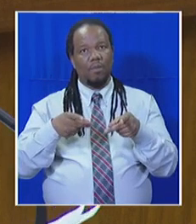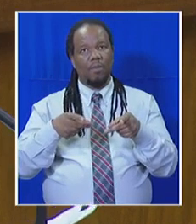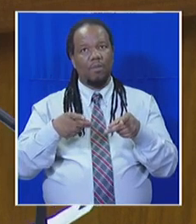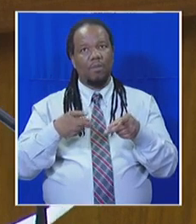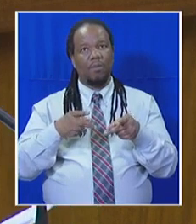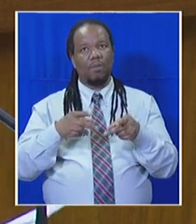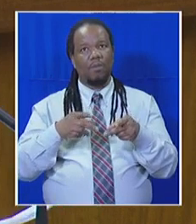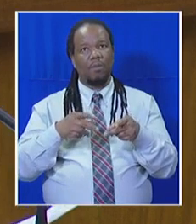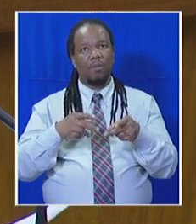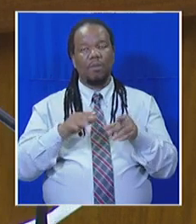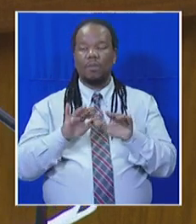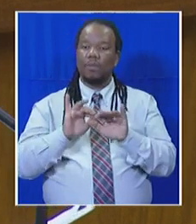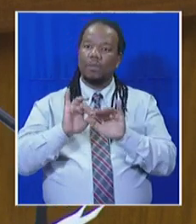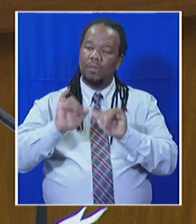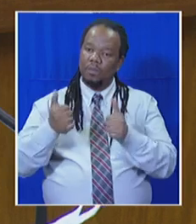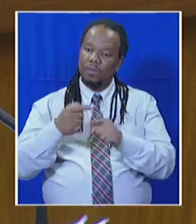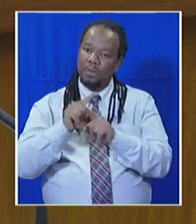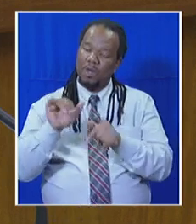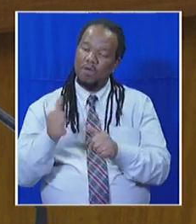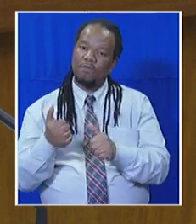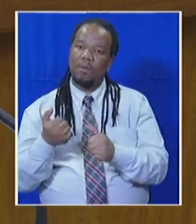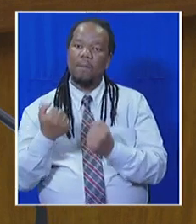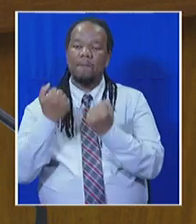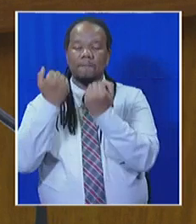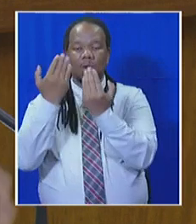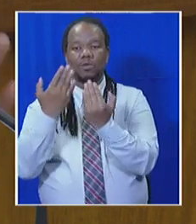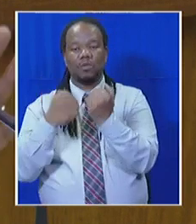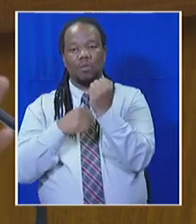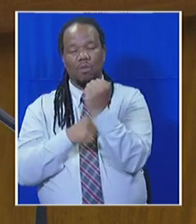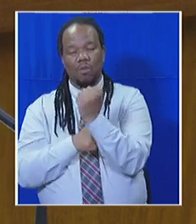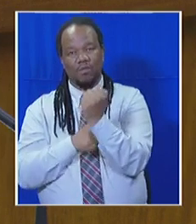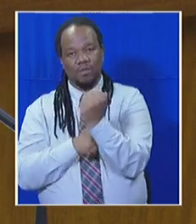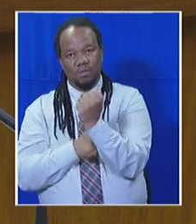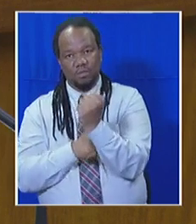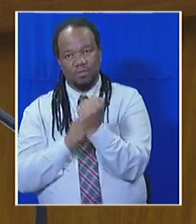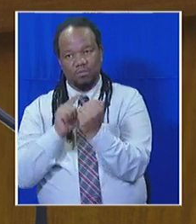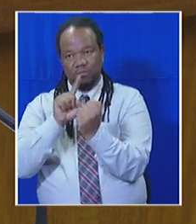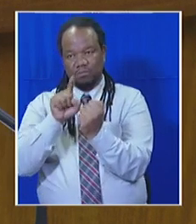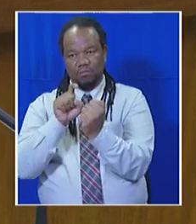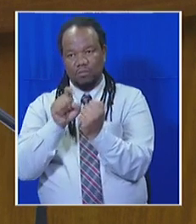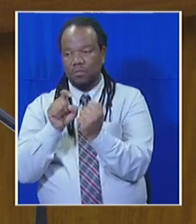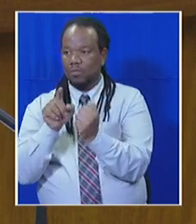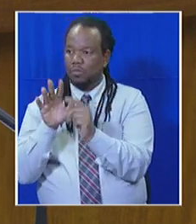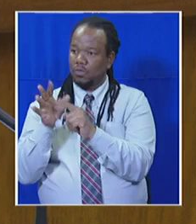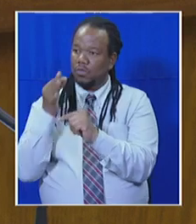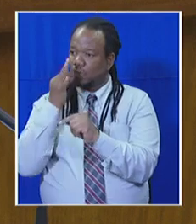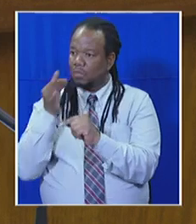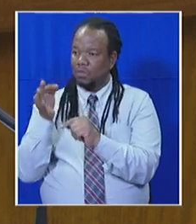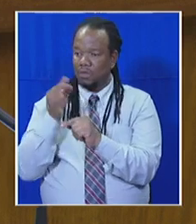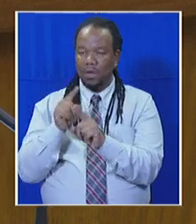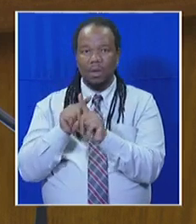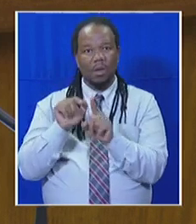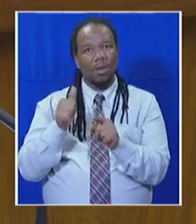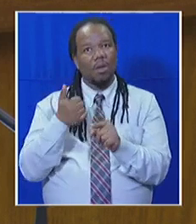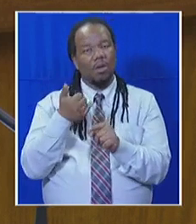assign the Budget Office to do a study on what is it that we are referring to when we speak of an